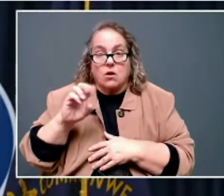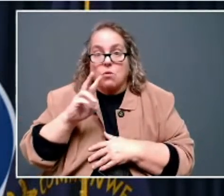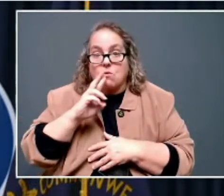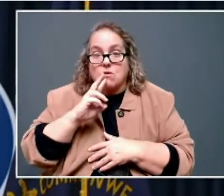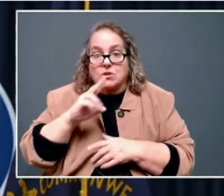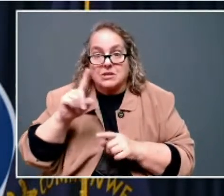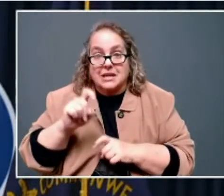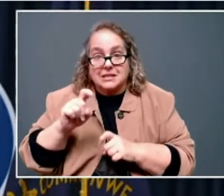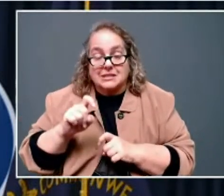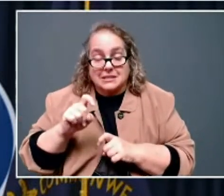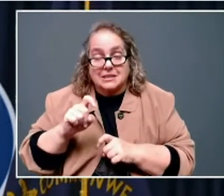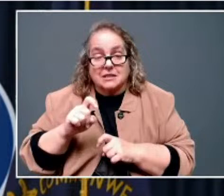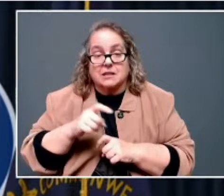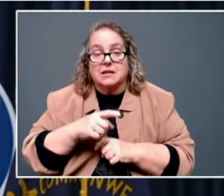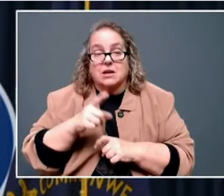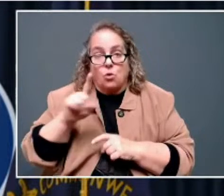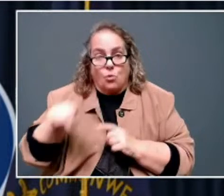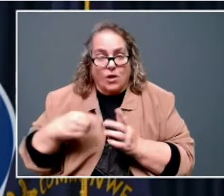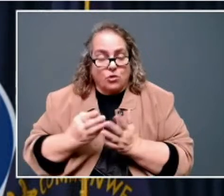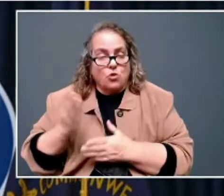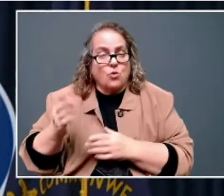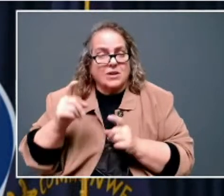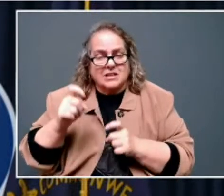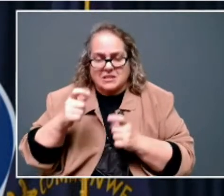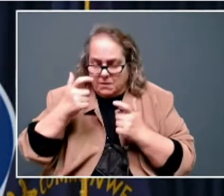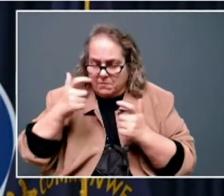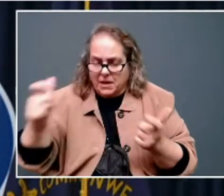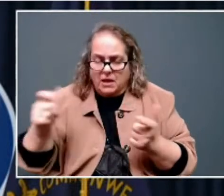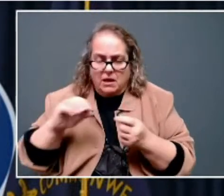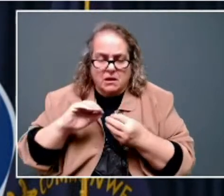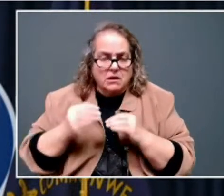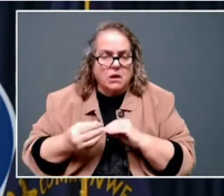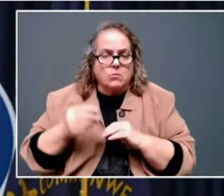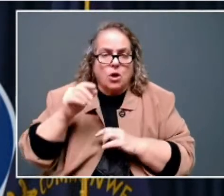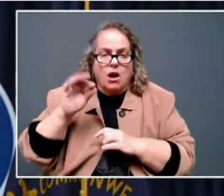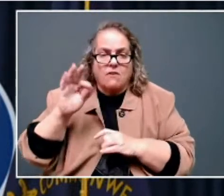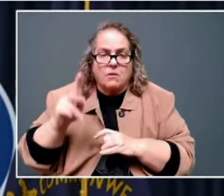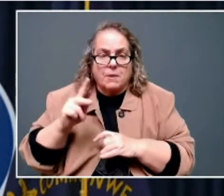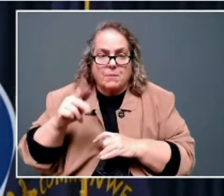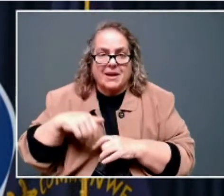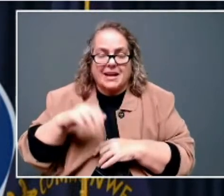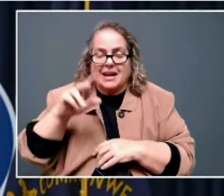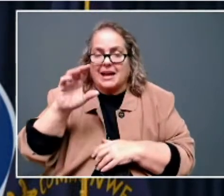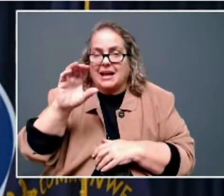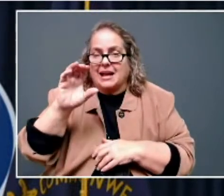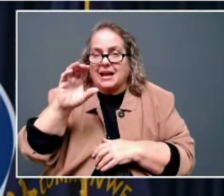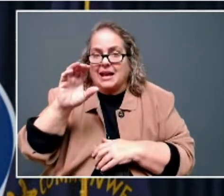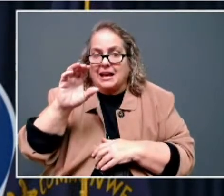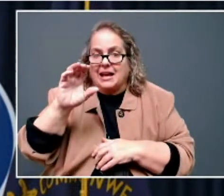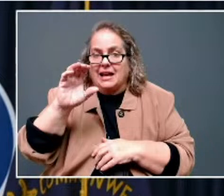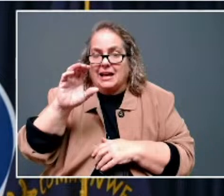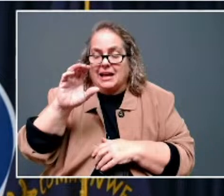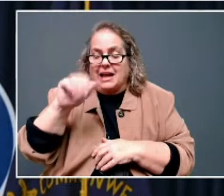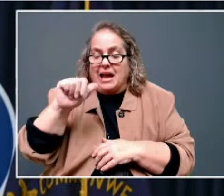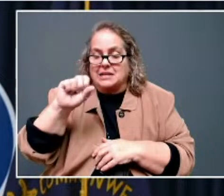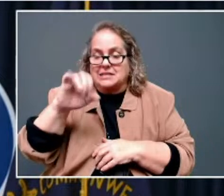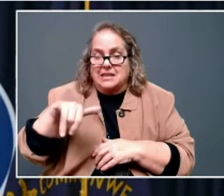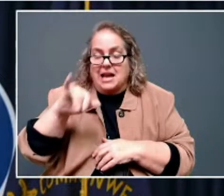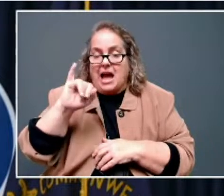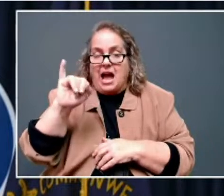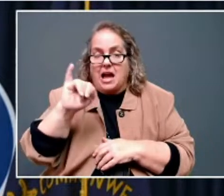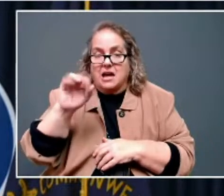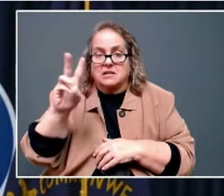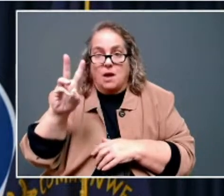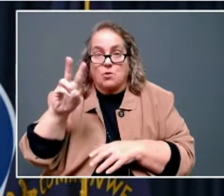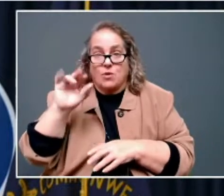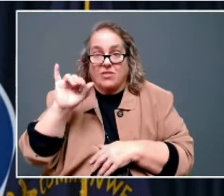they've tested a whole large portion, I believe in KCIW, which is the one we were concerned about the most.